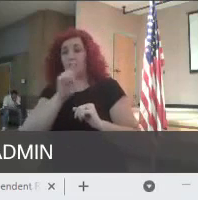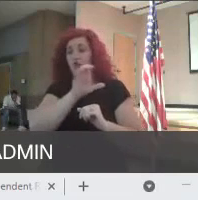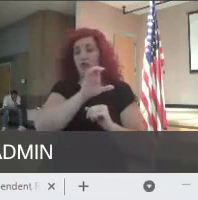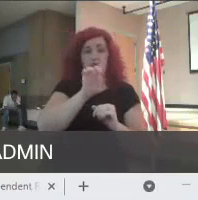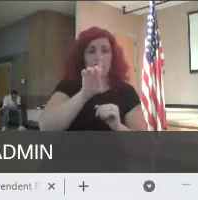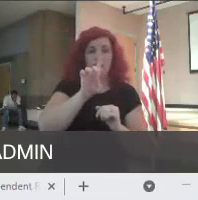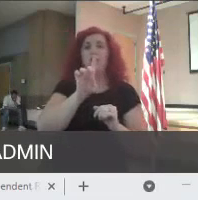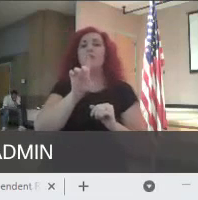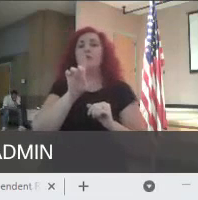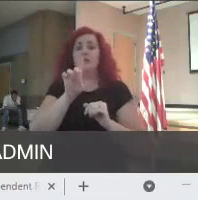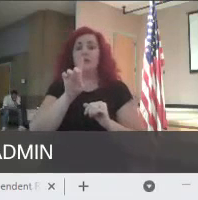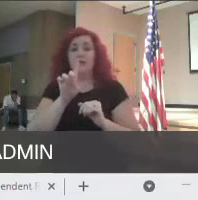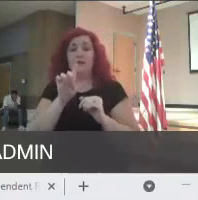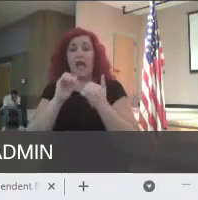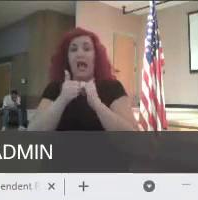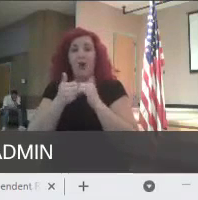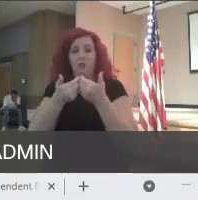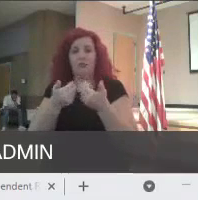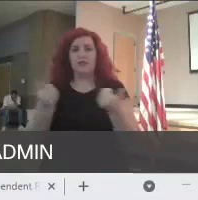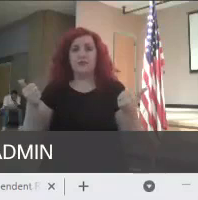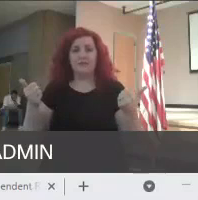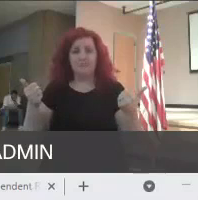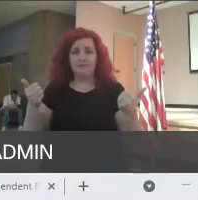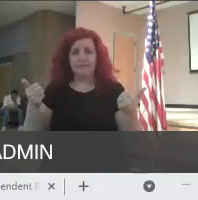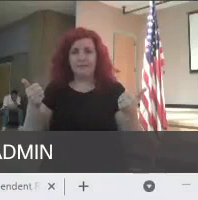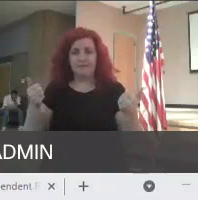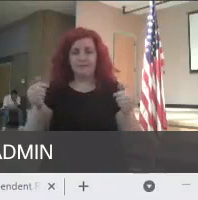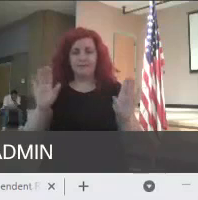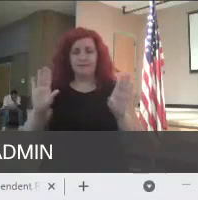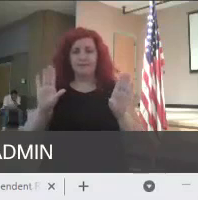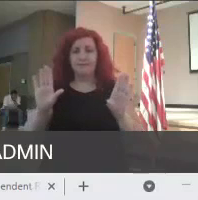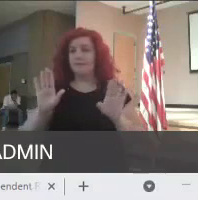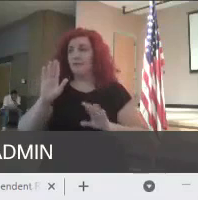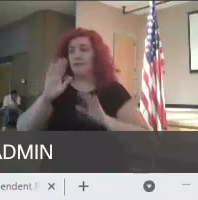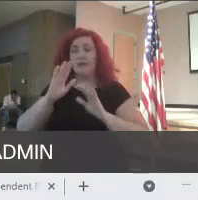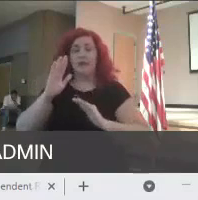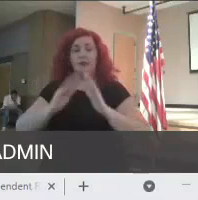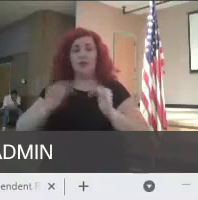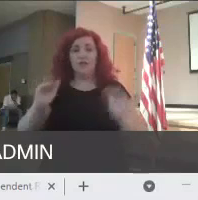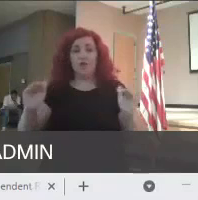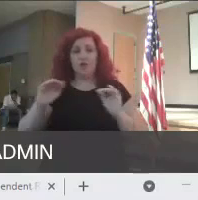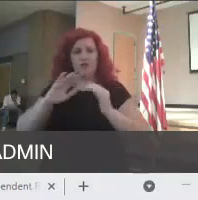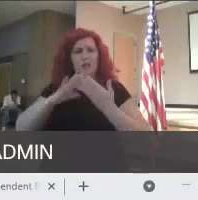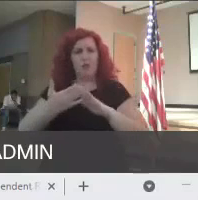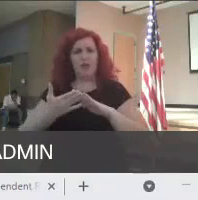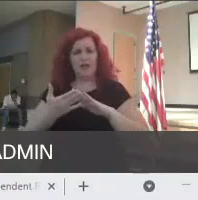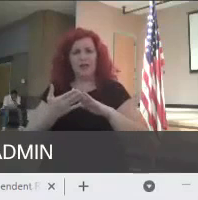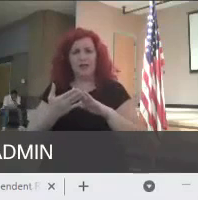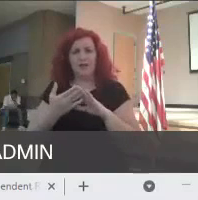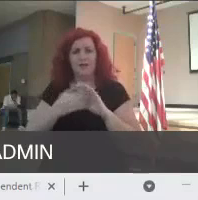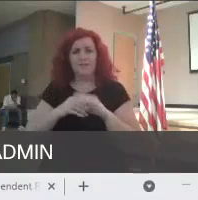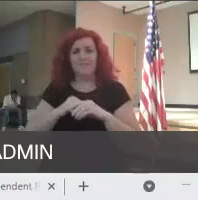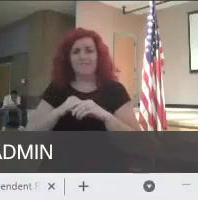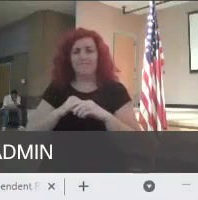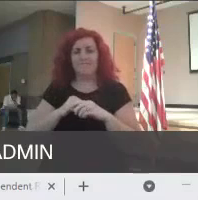by having a split. We have such a diverse community that with both